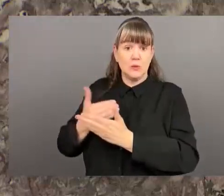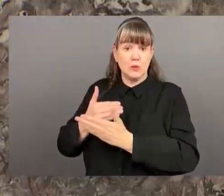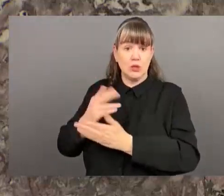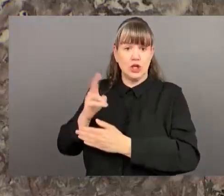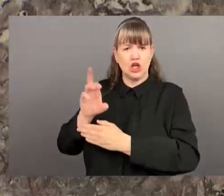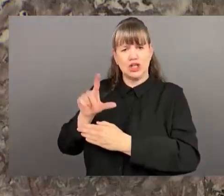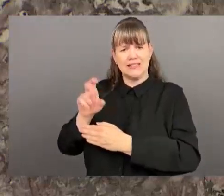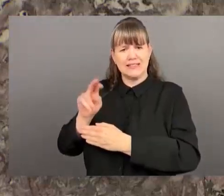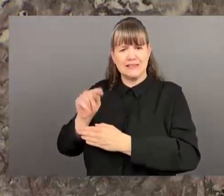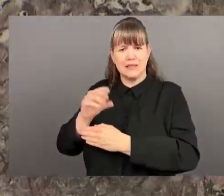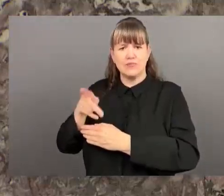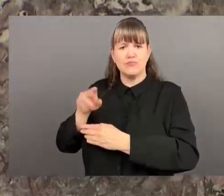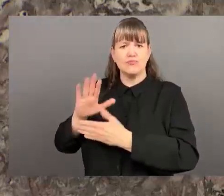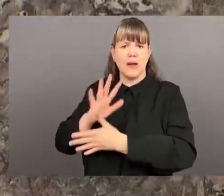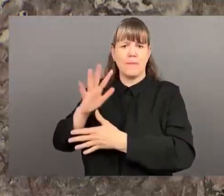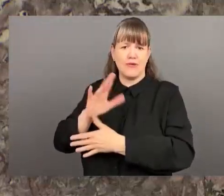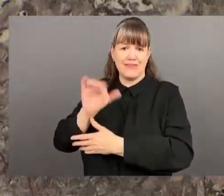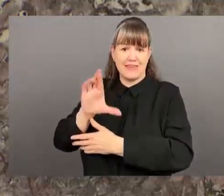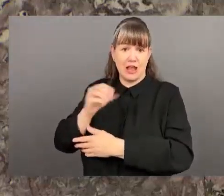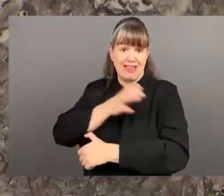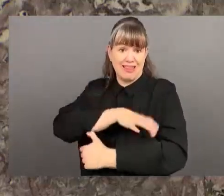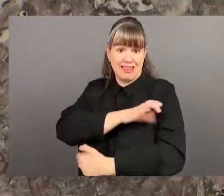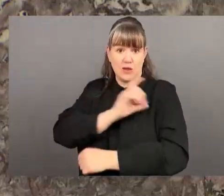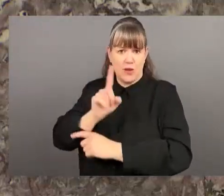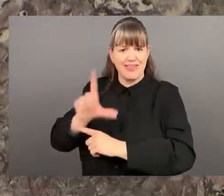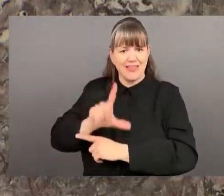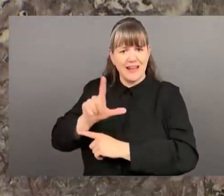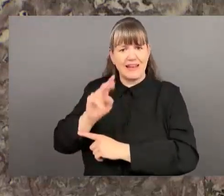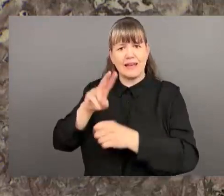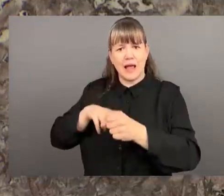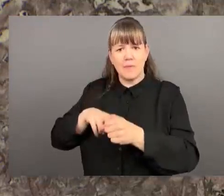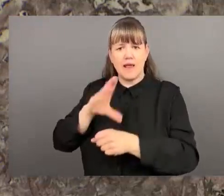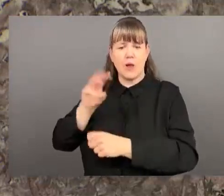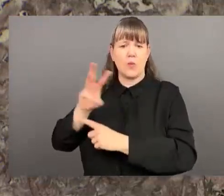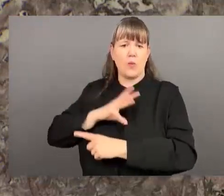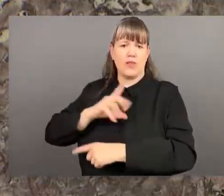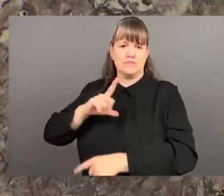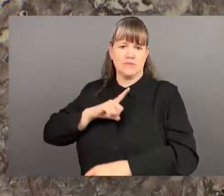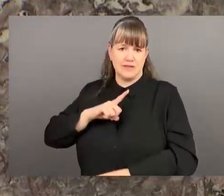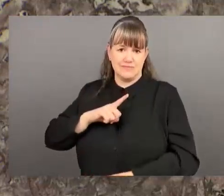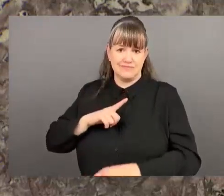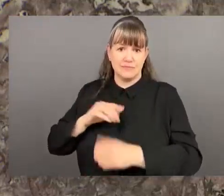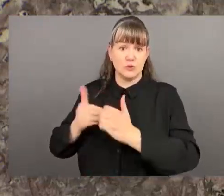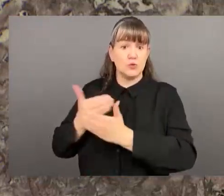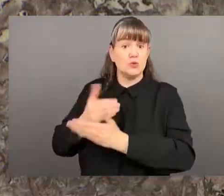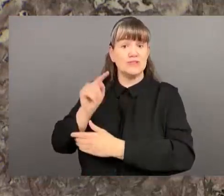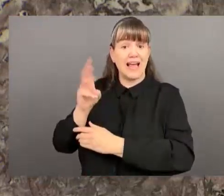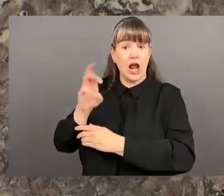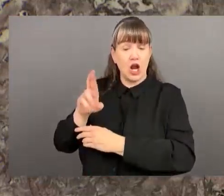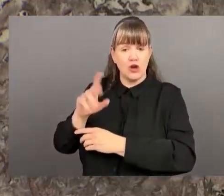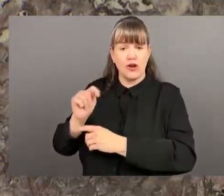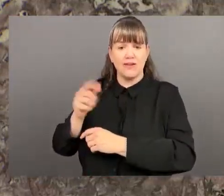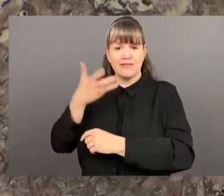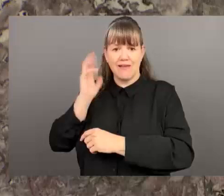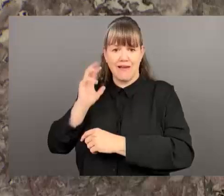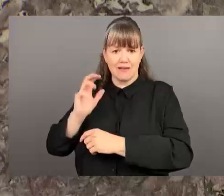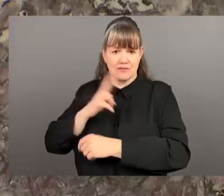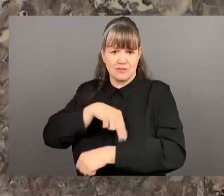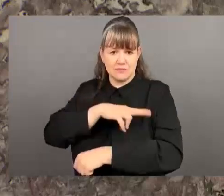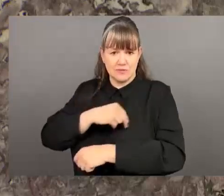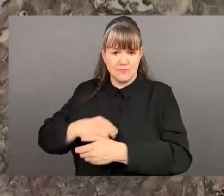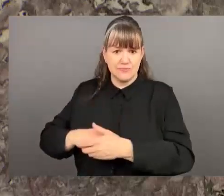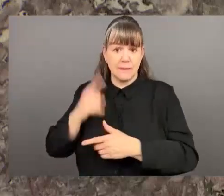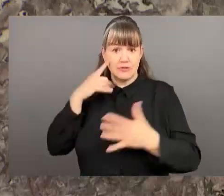Allied Health Centre in Victoria. A new mental health and substance use centre in Victoria. 2 new treatment centres and recovery centres at View Royal and